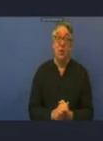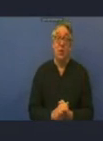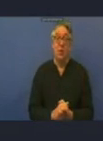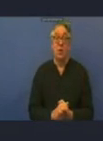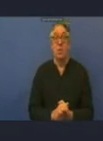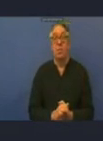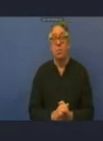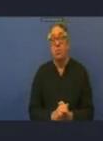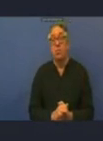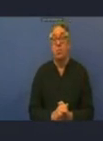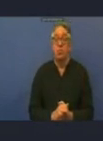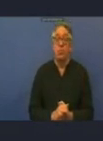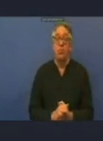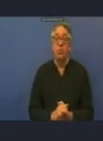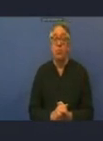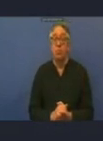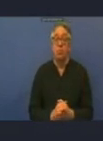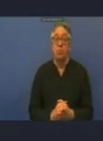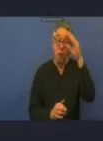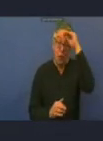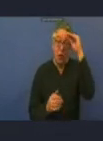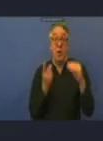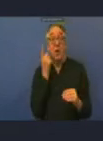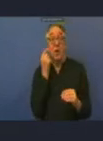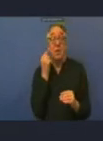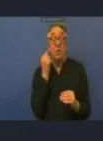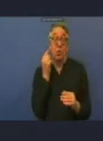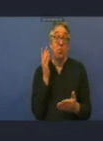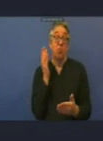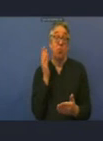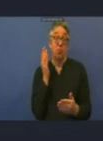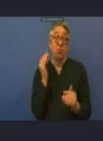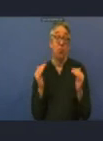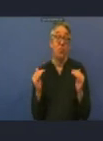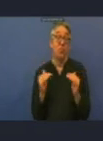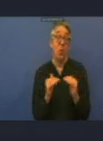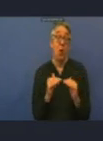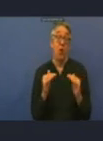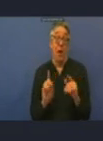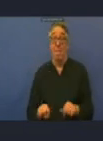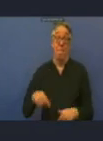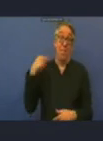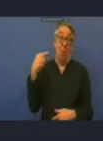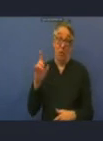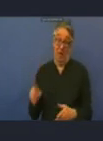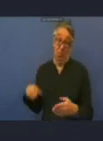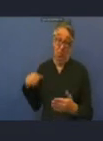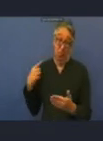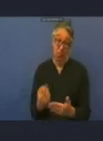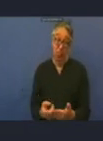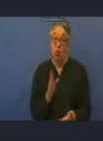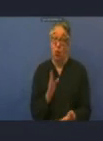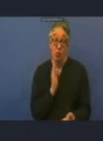Gender equality has been a priority for a while now. True. We have many projects on gender